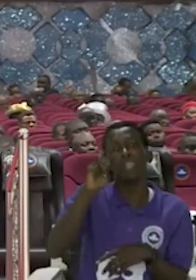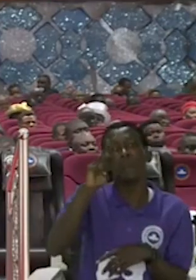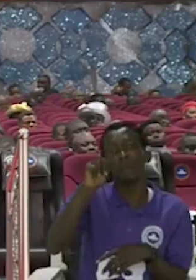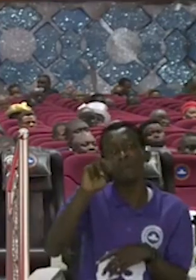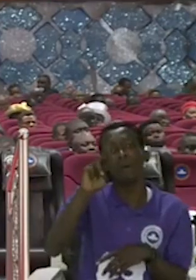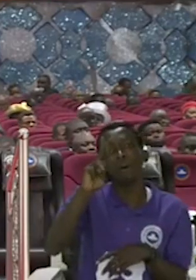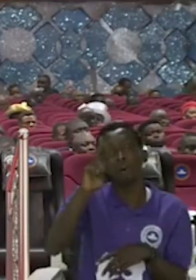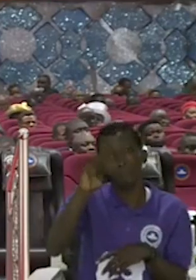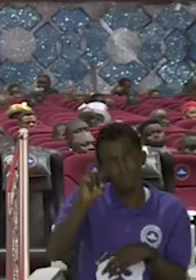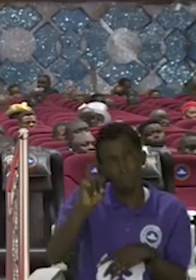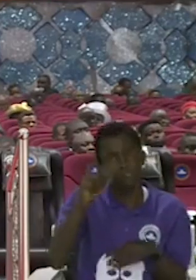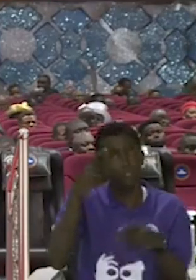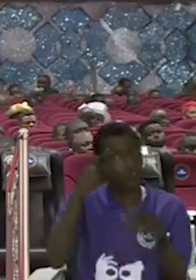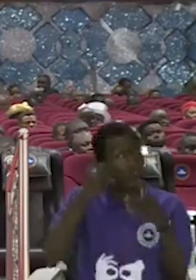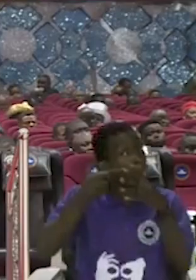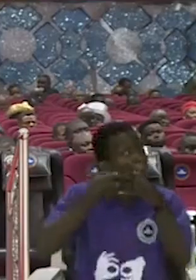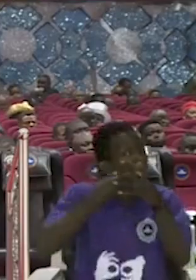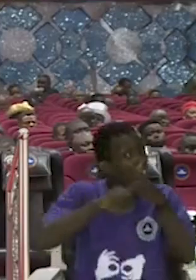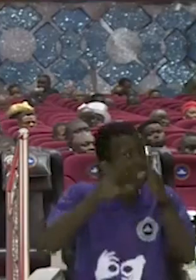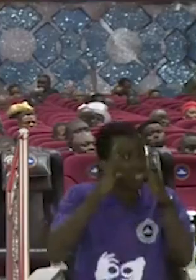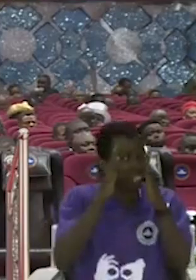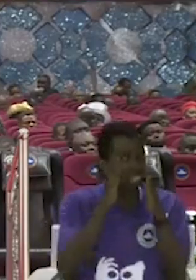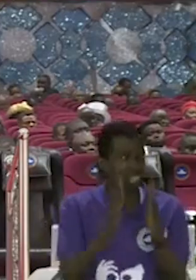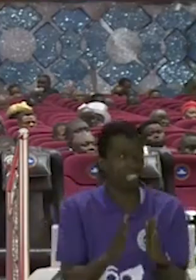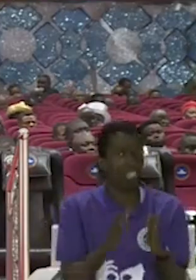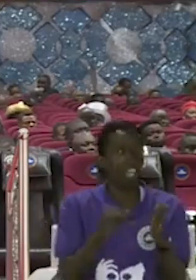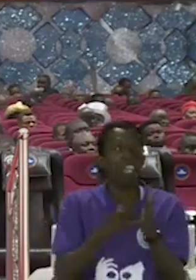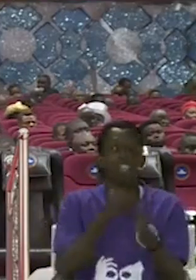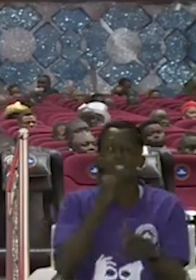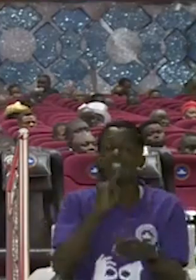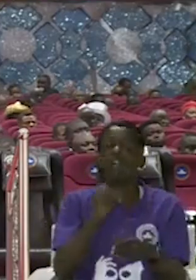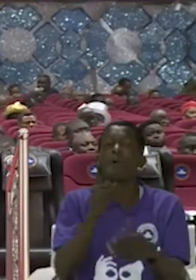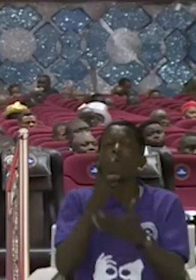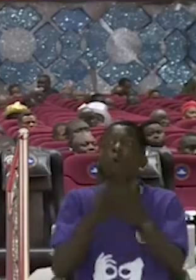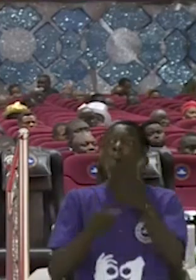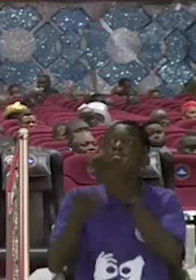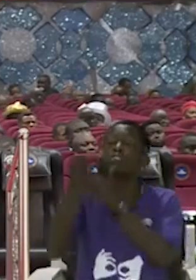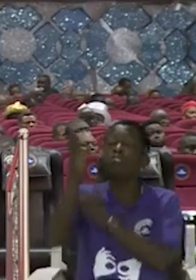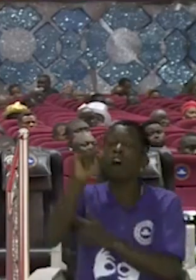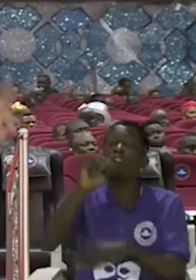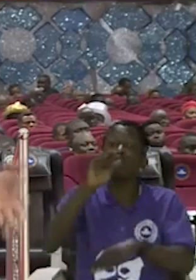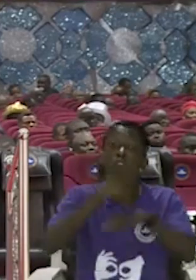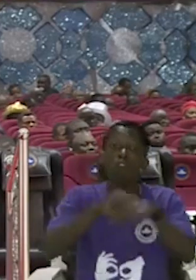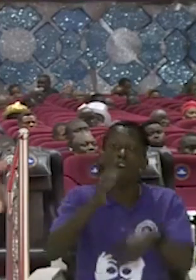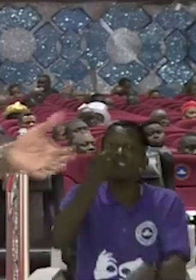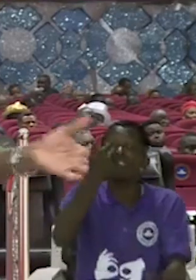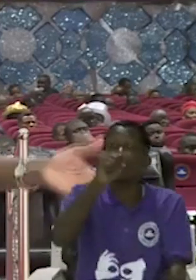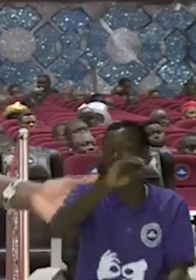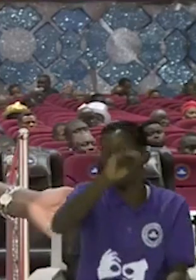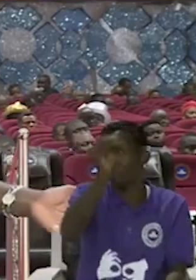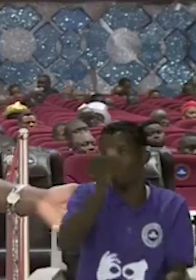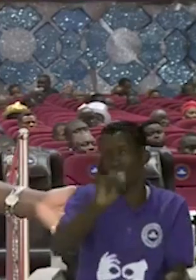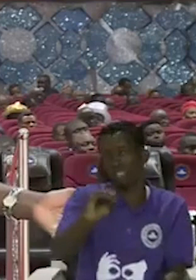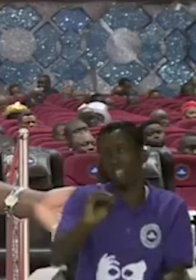for beginners is what God calls 10%. So I told my